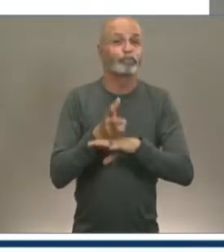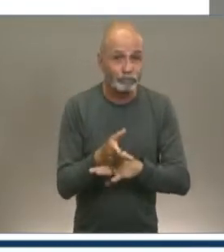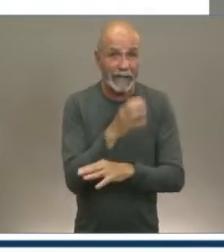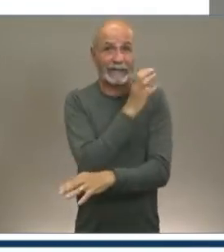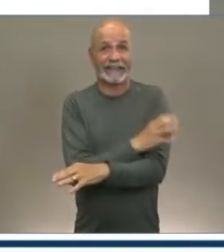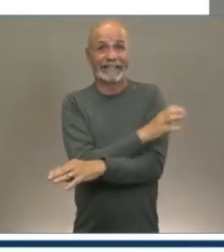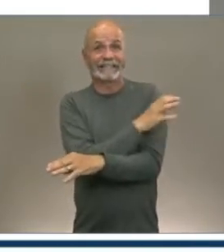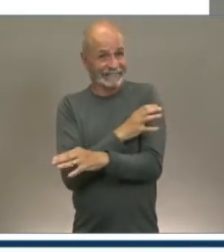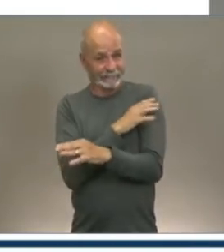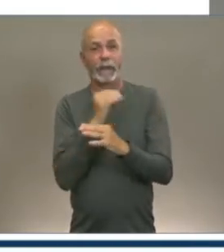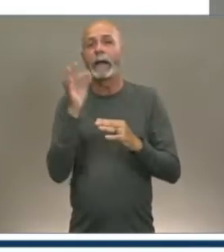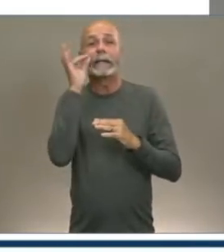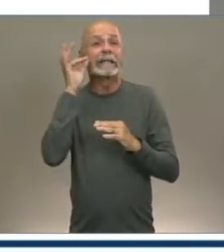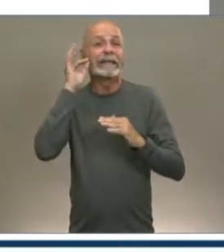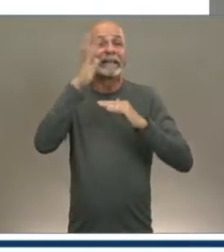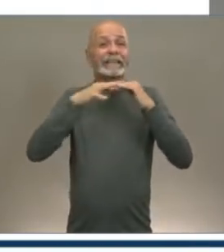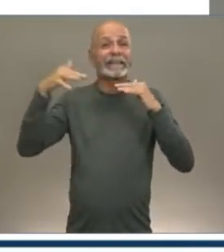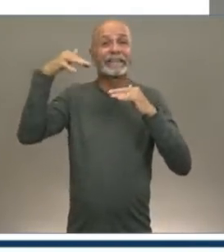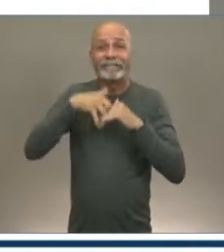Nova Scotian